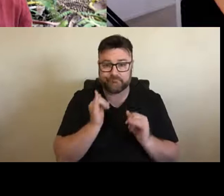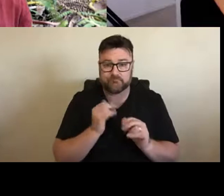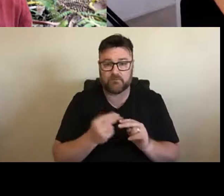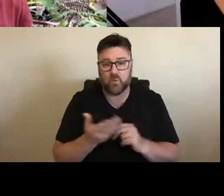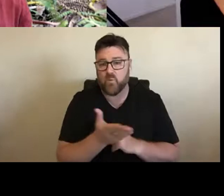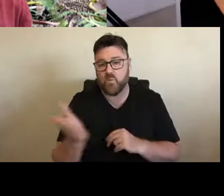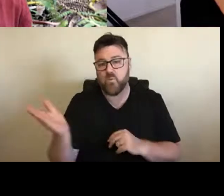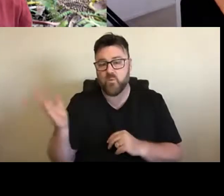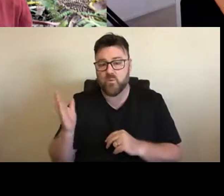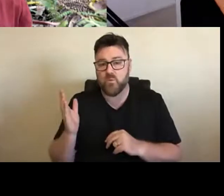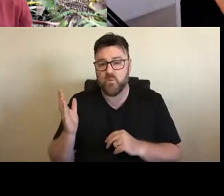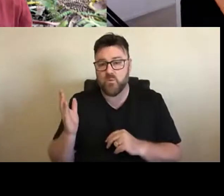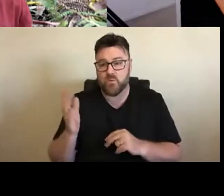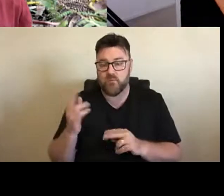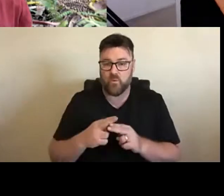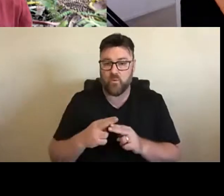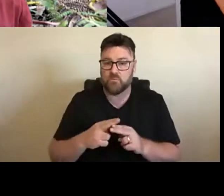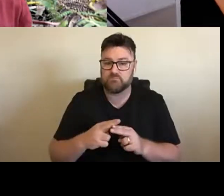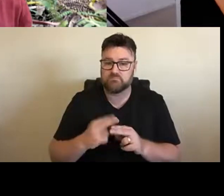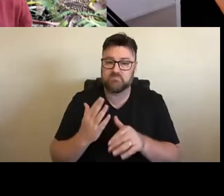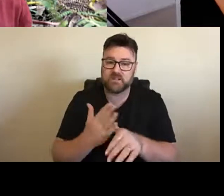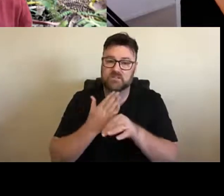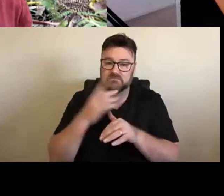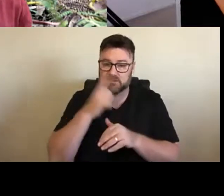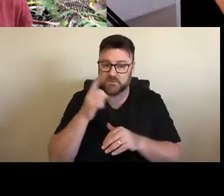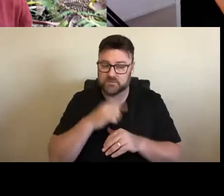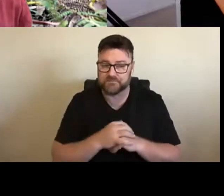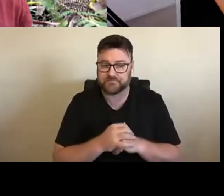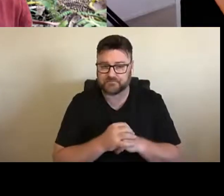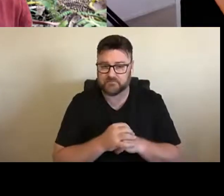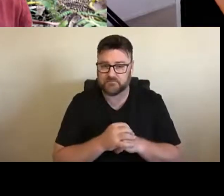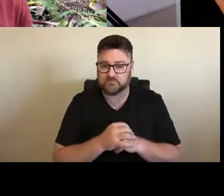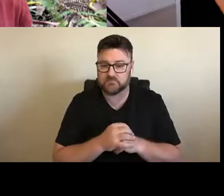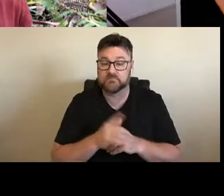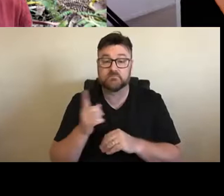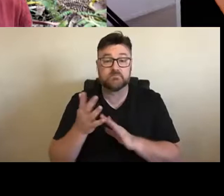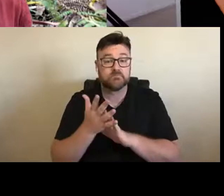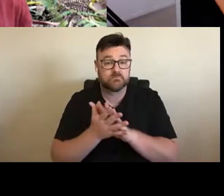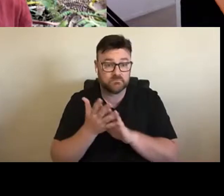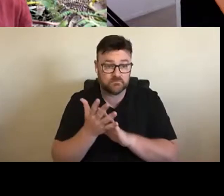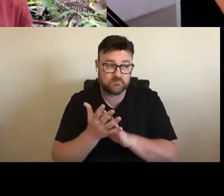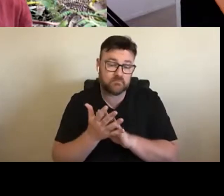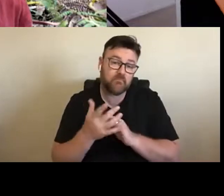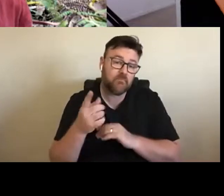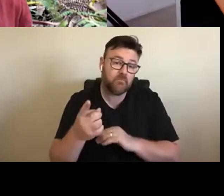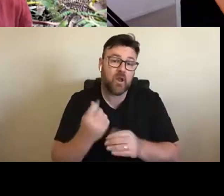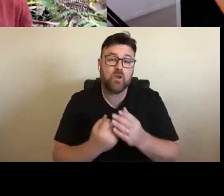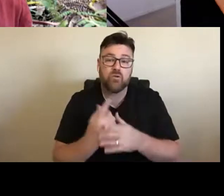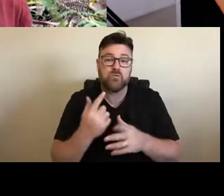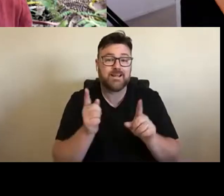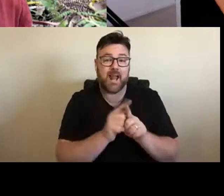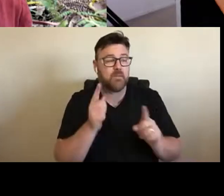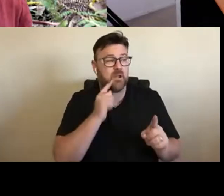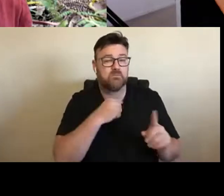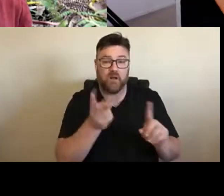terrible amount to Indigenous people. And that materializes as much through things like frontier violence as